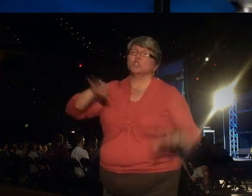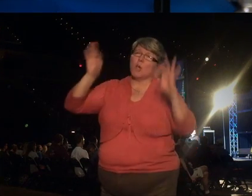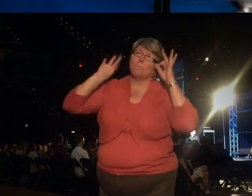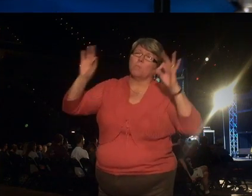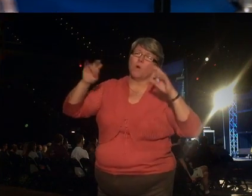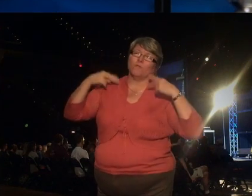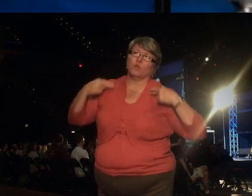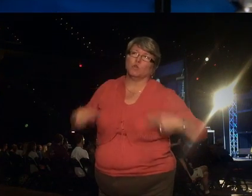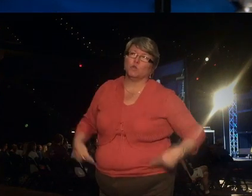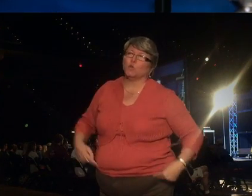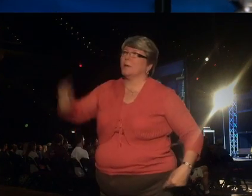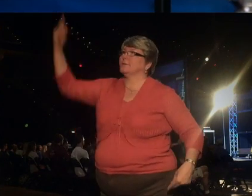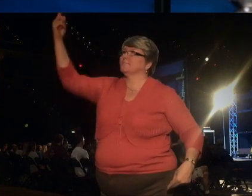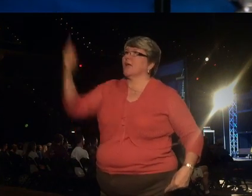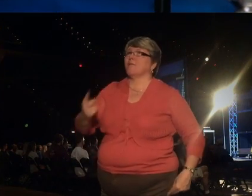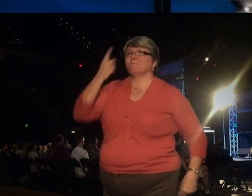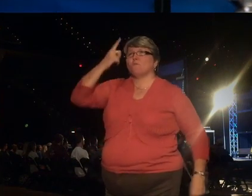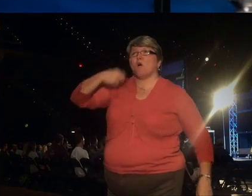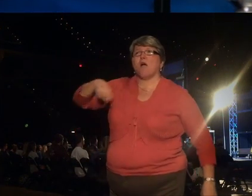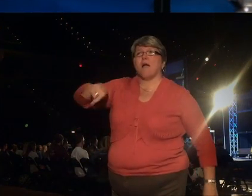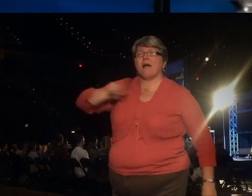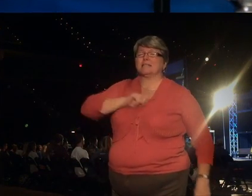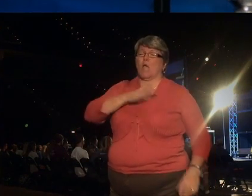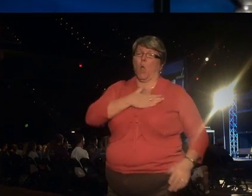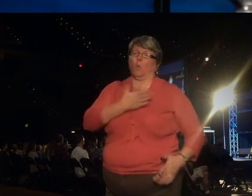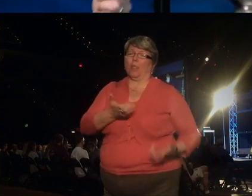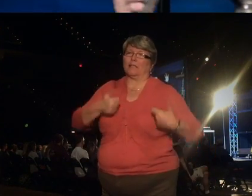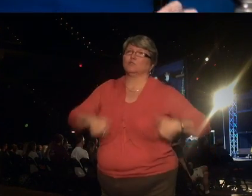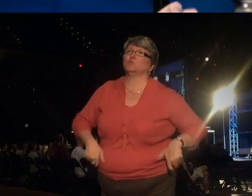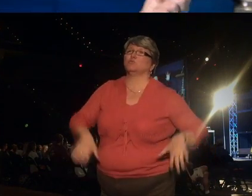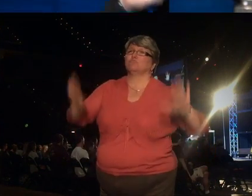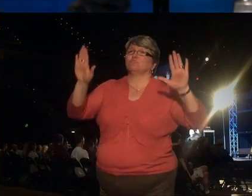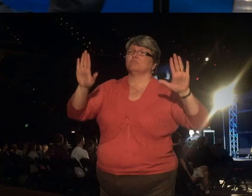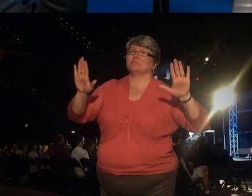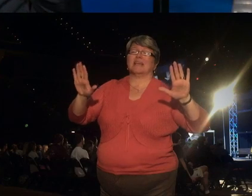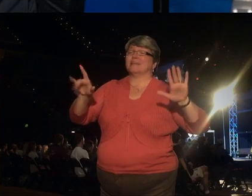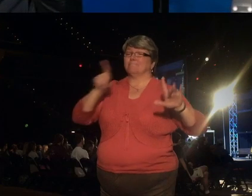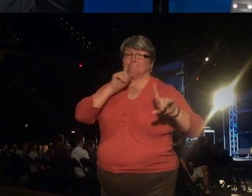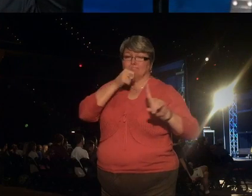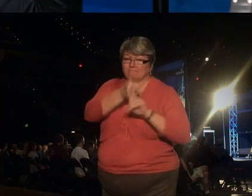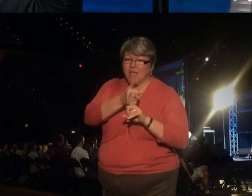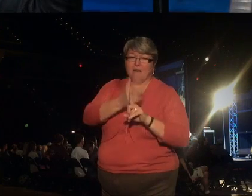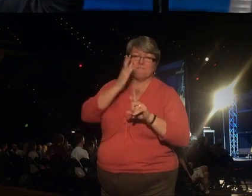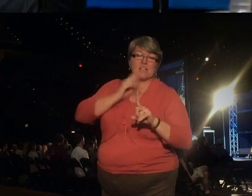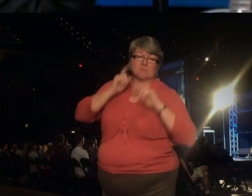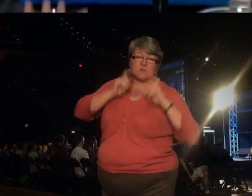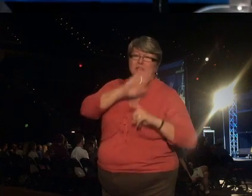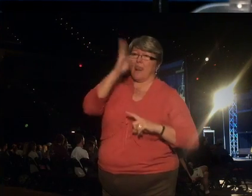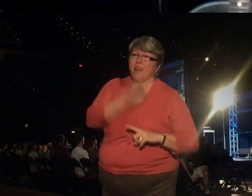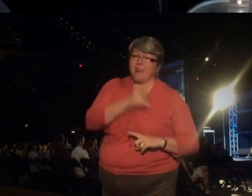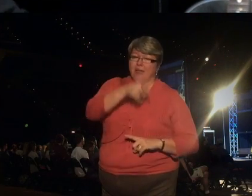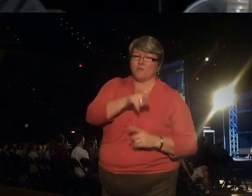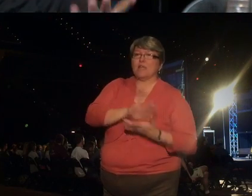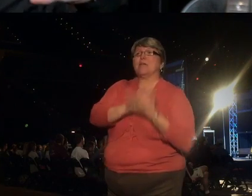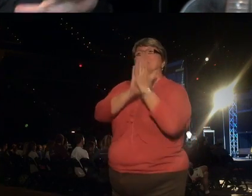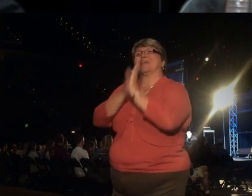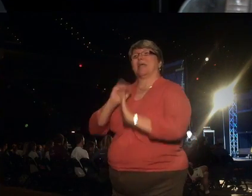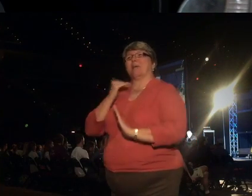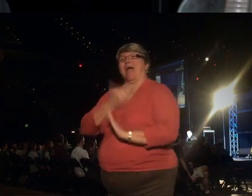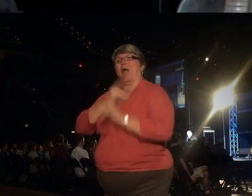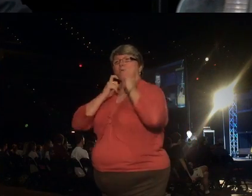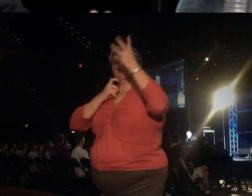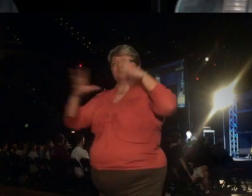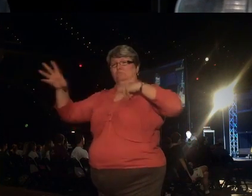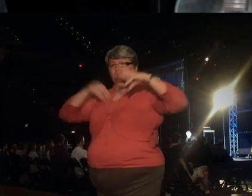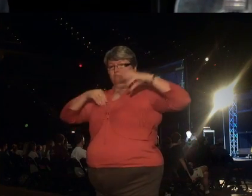us, who died and who knew no sin, became sin for us and buried it in the dirt and